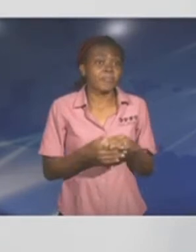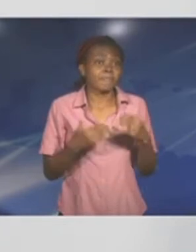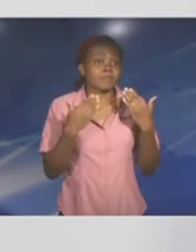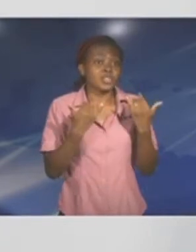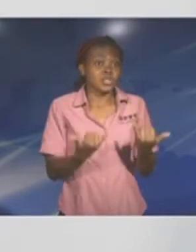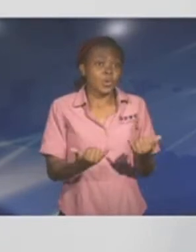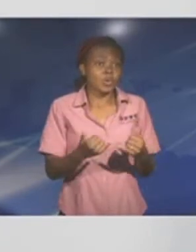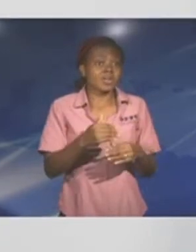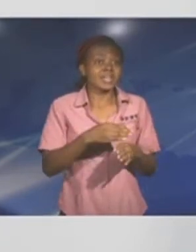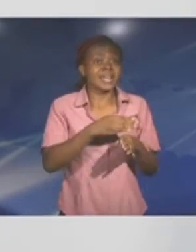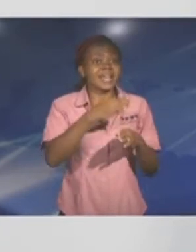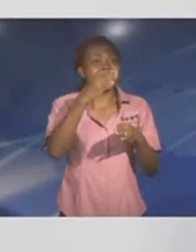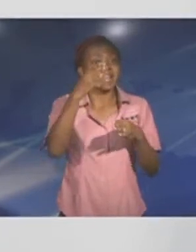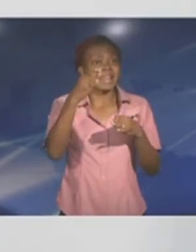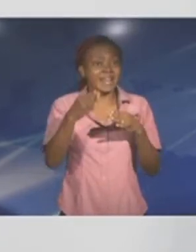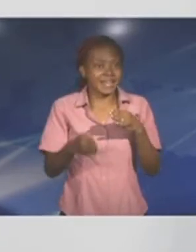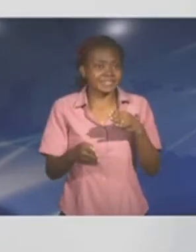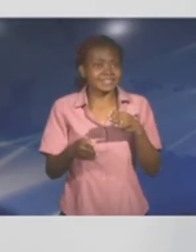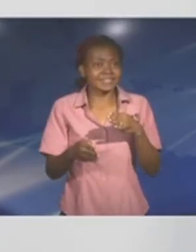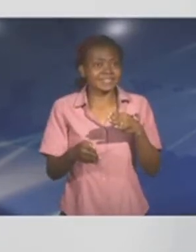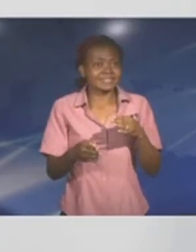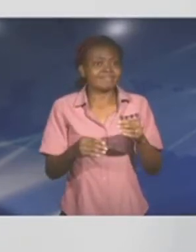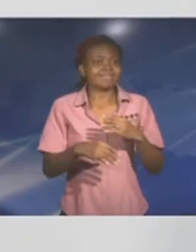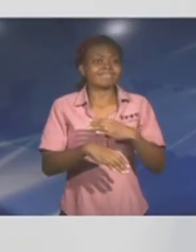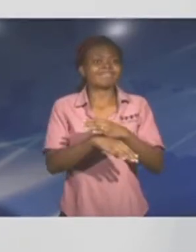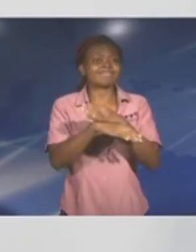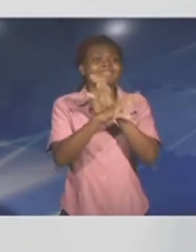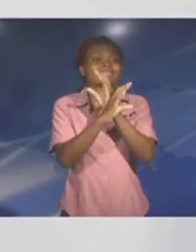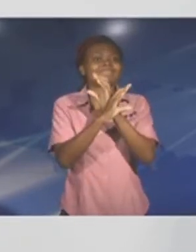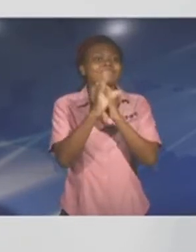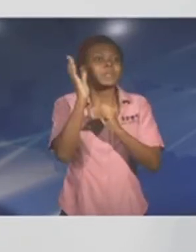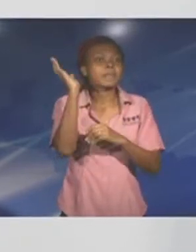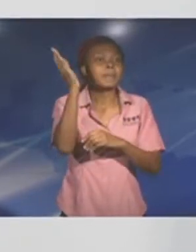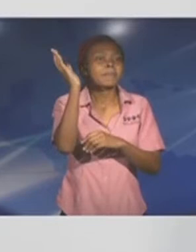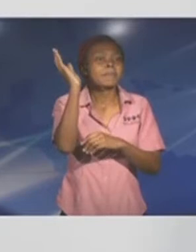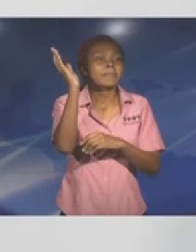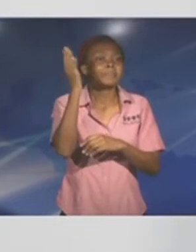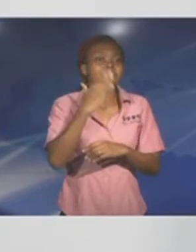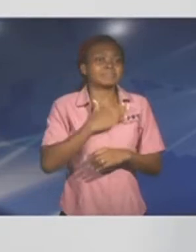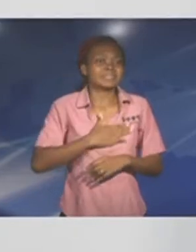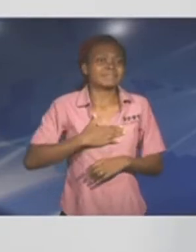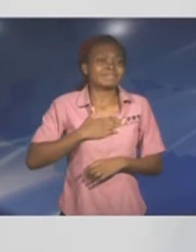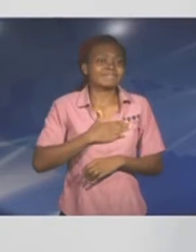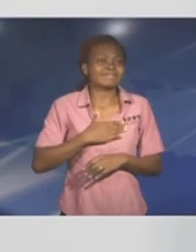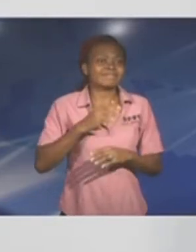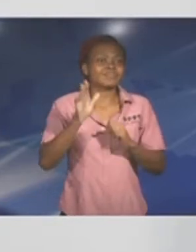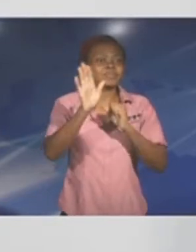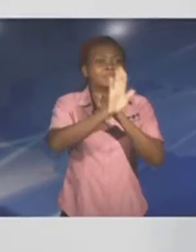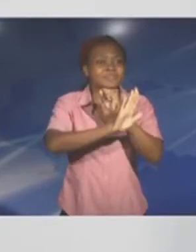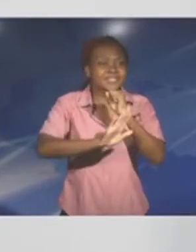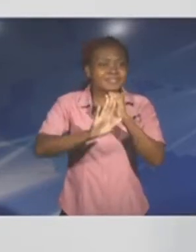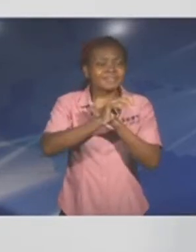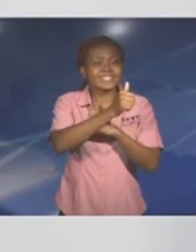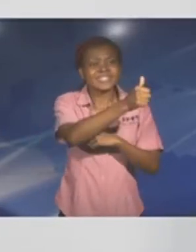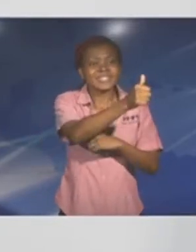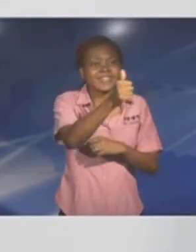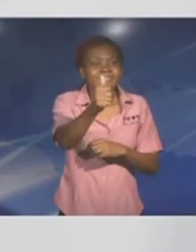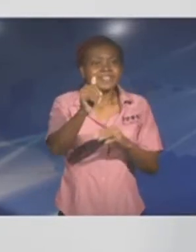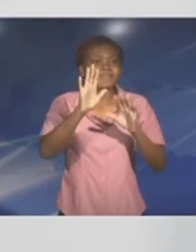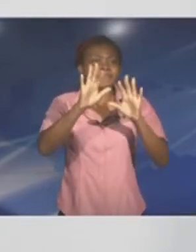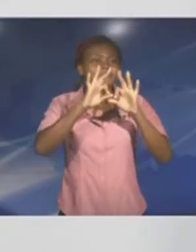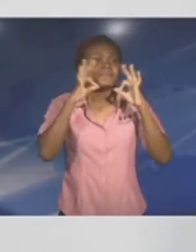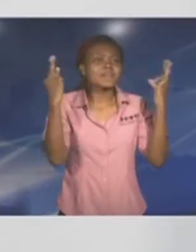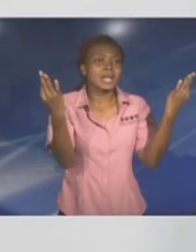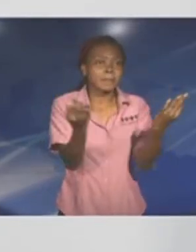of today's media conference. We ask that you please continue to protect yourself and your loved ones. We want